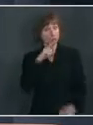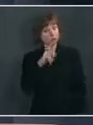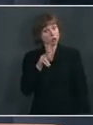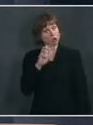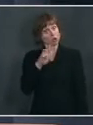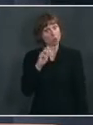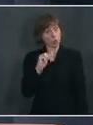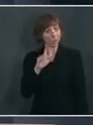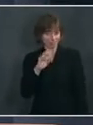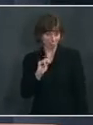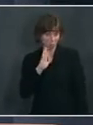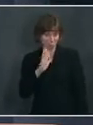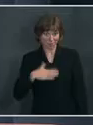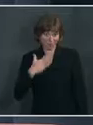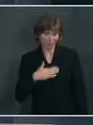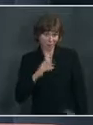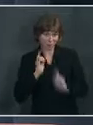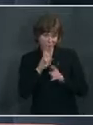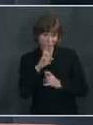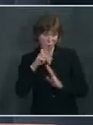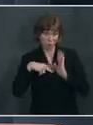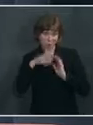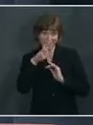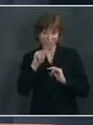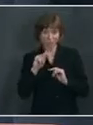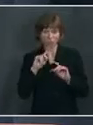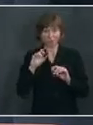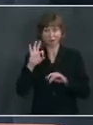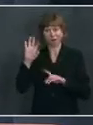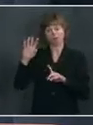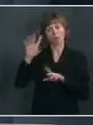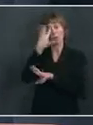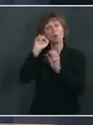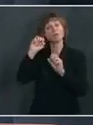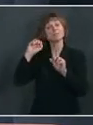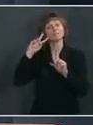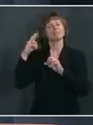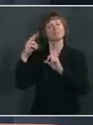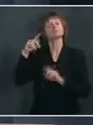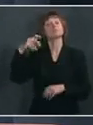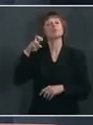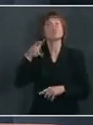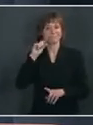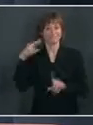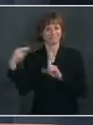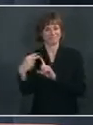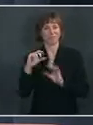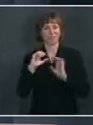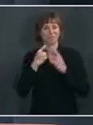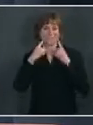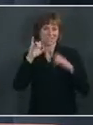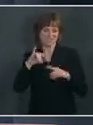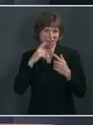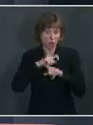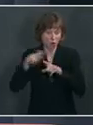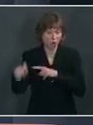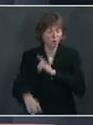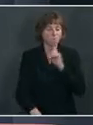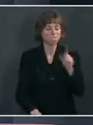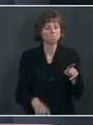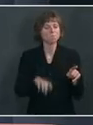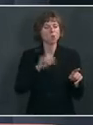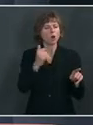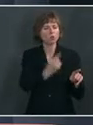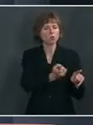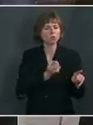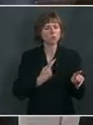a readout of how well President Putin thinks the call went. Go ahead. Fair enough. Another question is just on immigration.